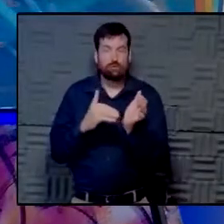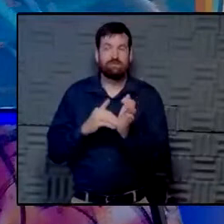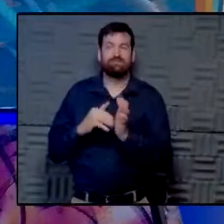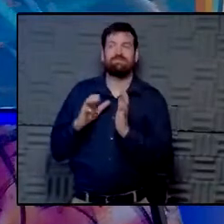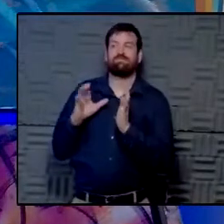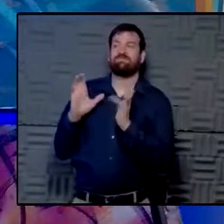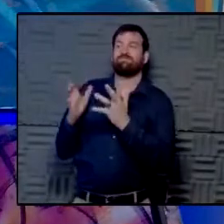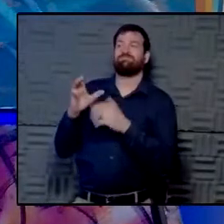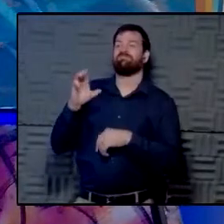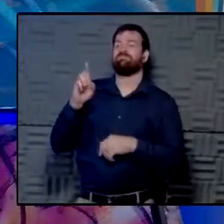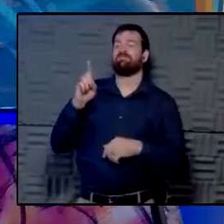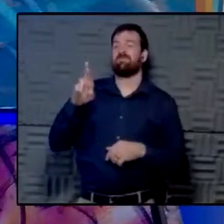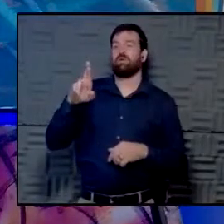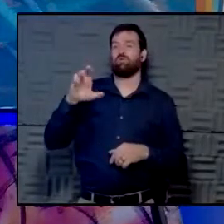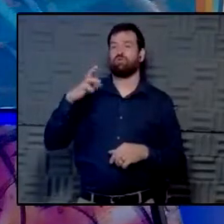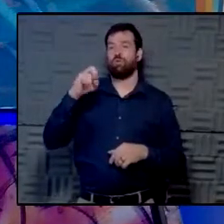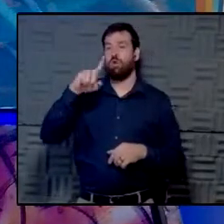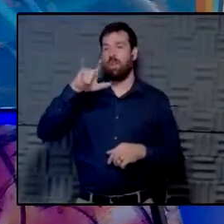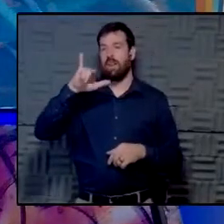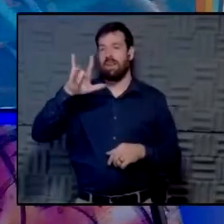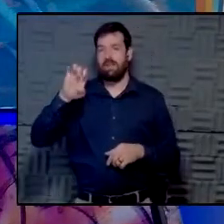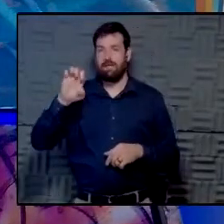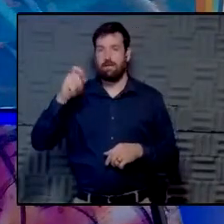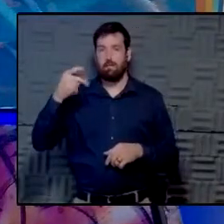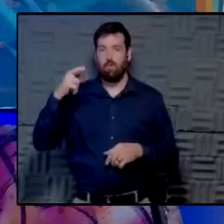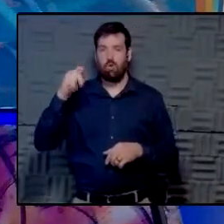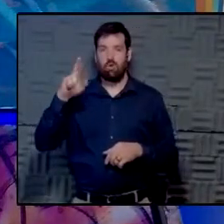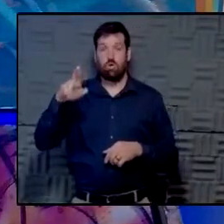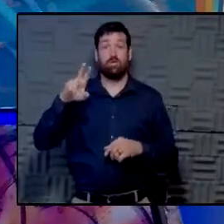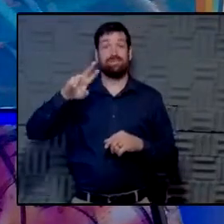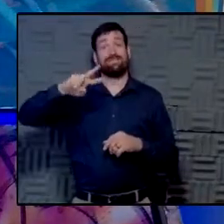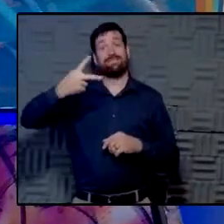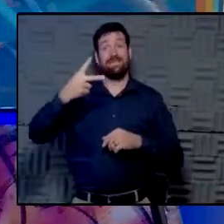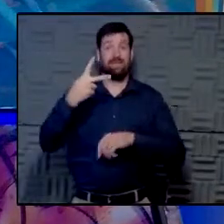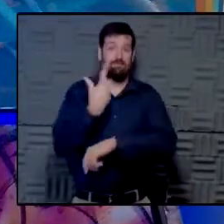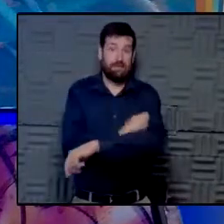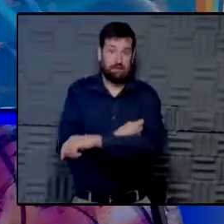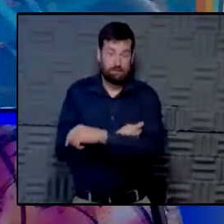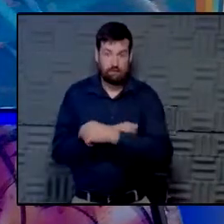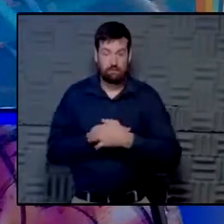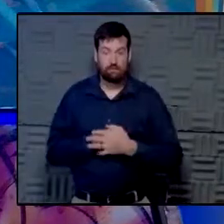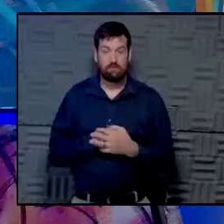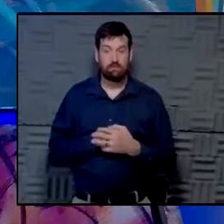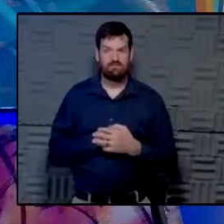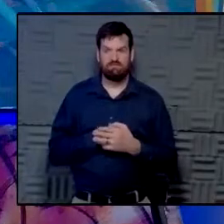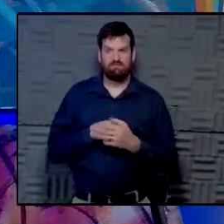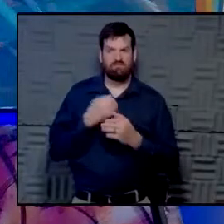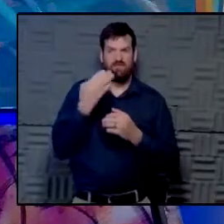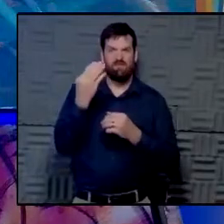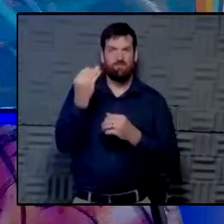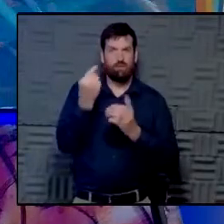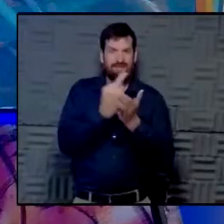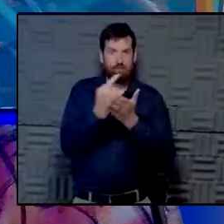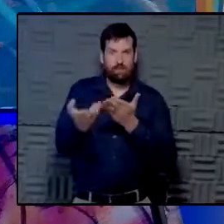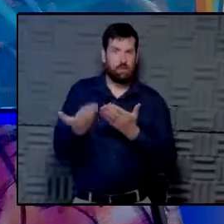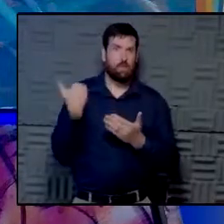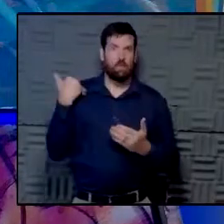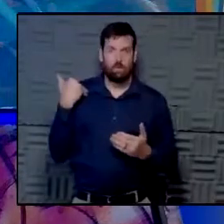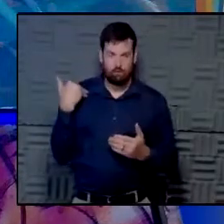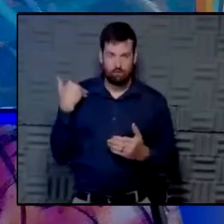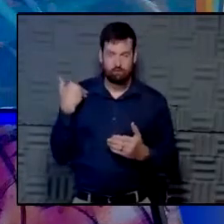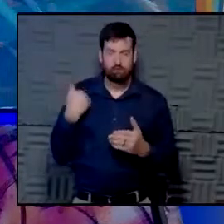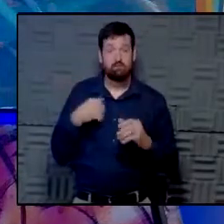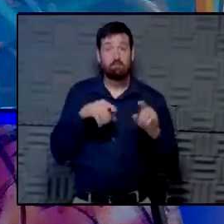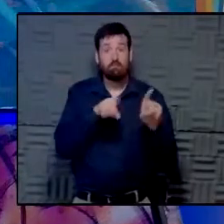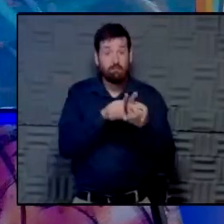Dr. Charlie Porter. He had actually gotten his second dose of COVID vaccine, 14 weeks ago, but